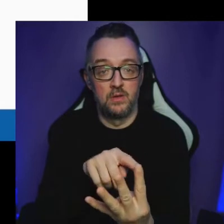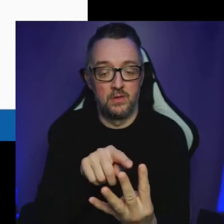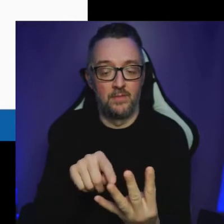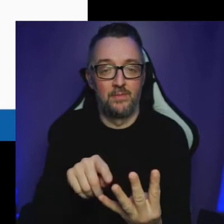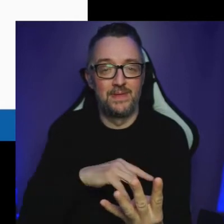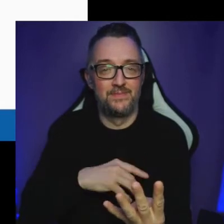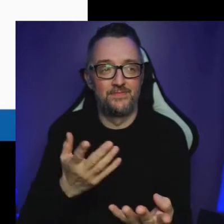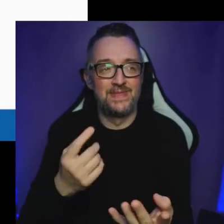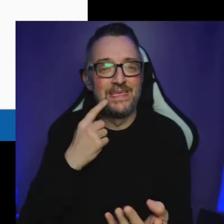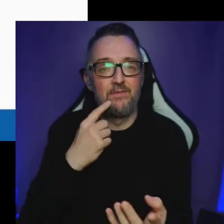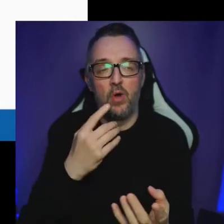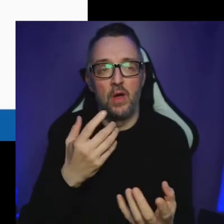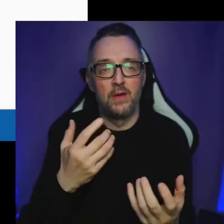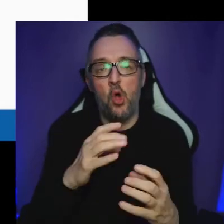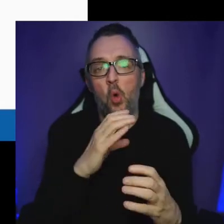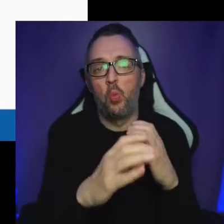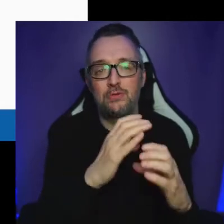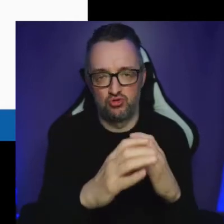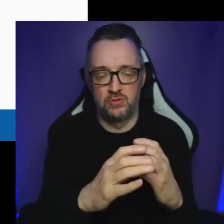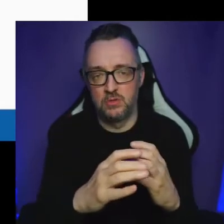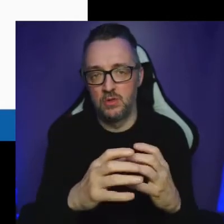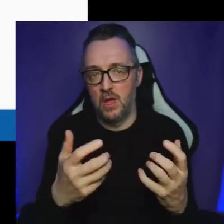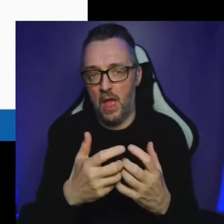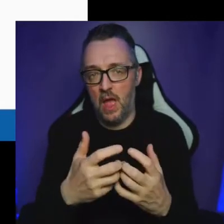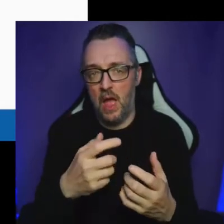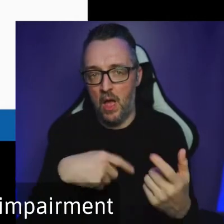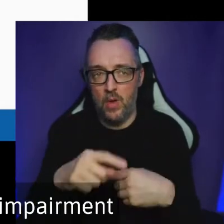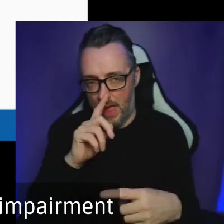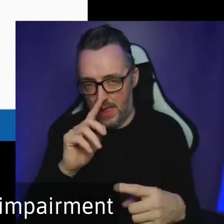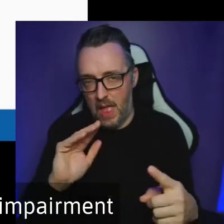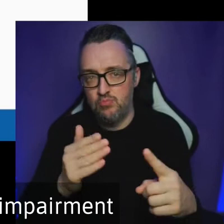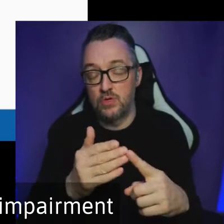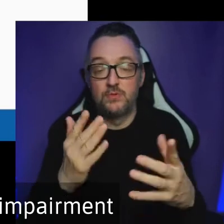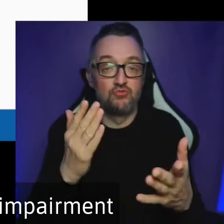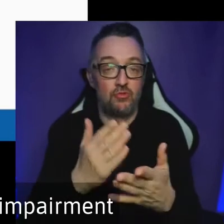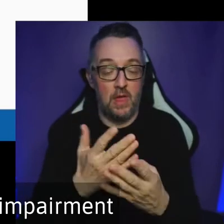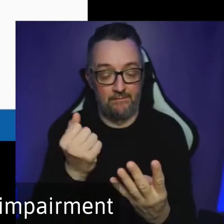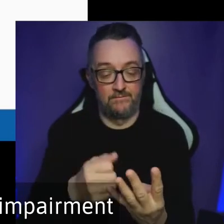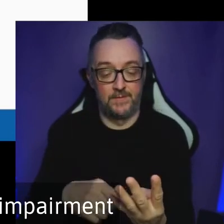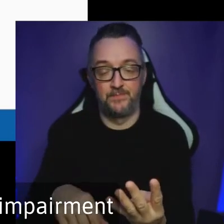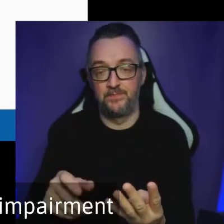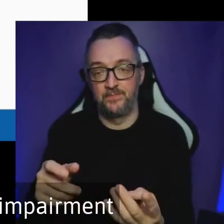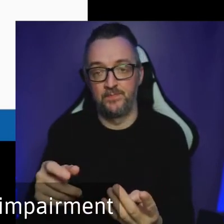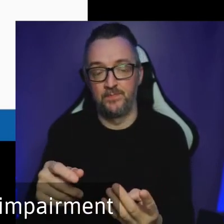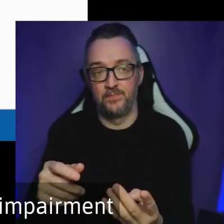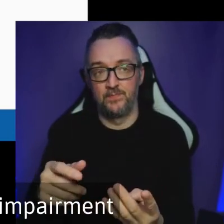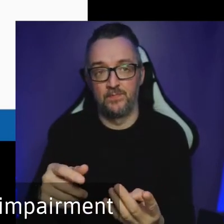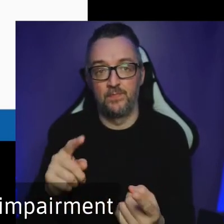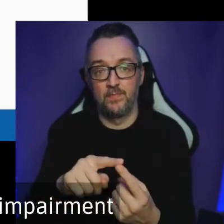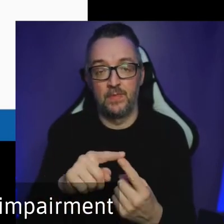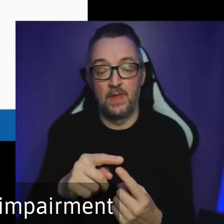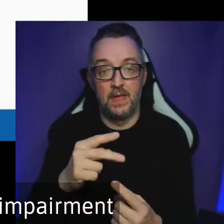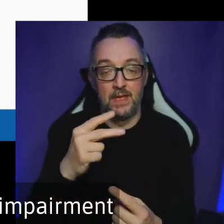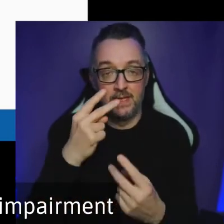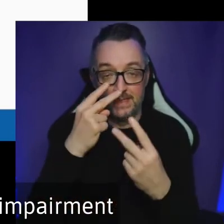ease of communication and kind of starting to think about how we're approaching things. But basically we have sight